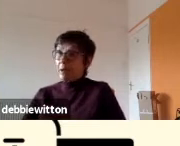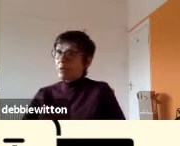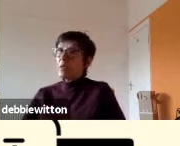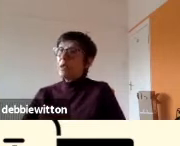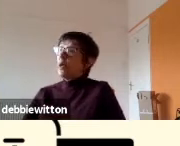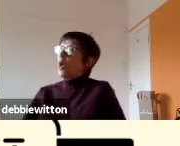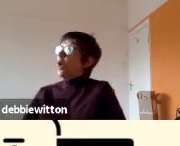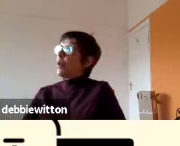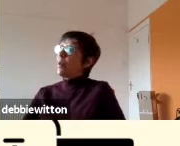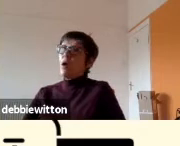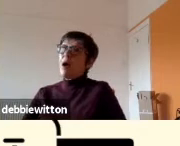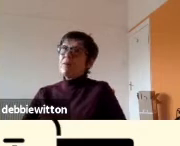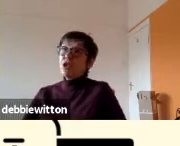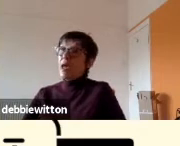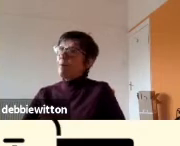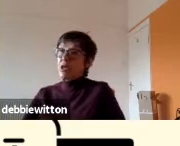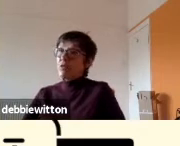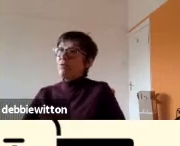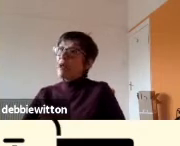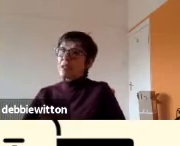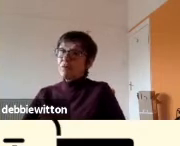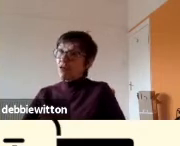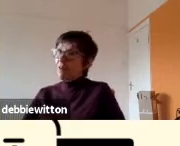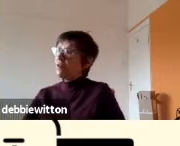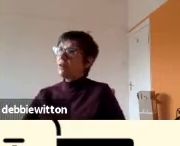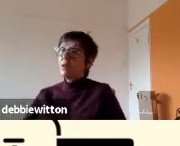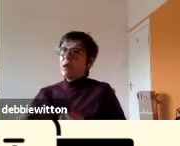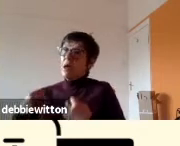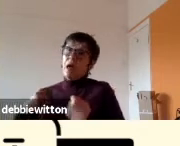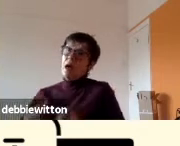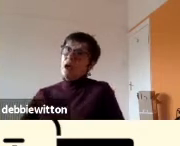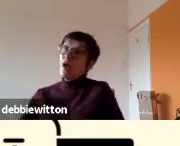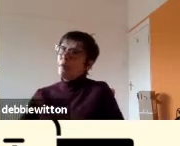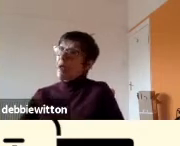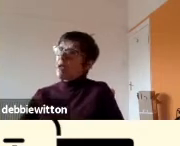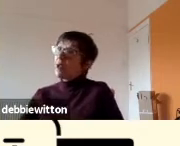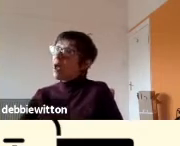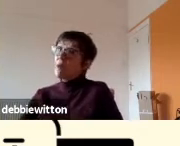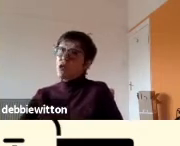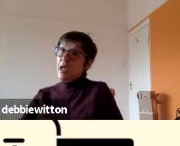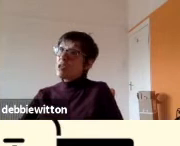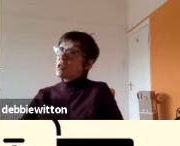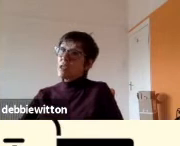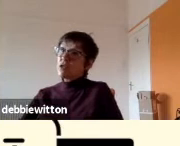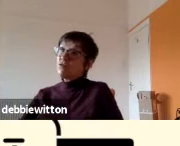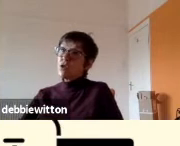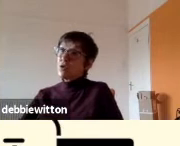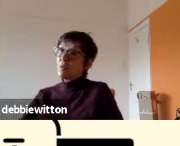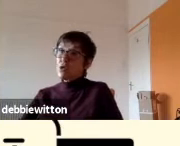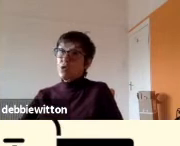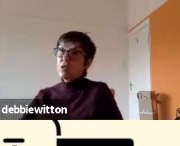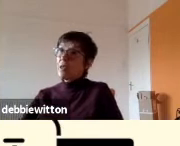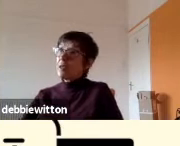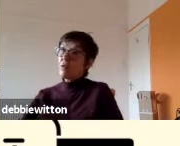and about? But we all have a shared passion for active travel and climate change, leading to